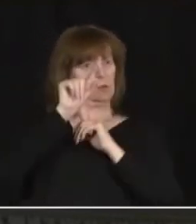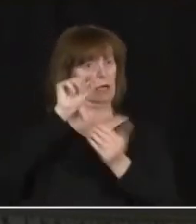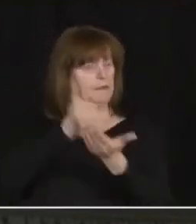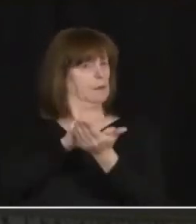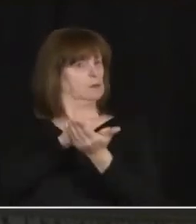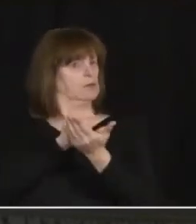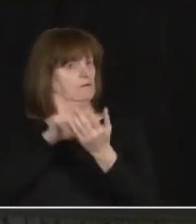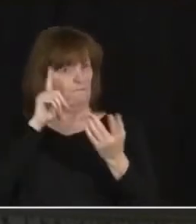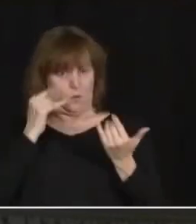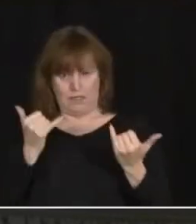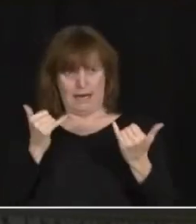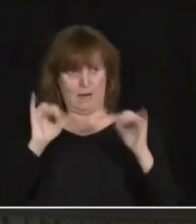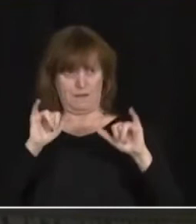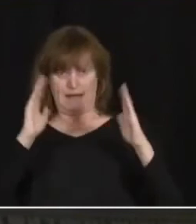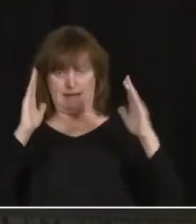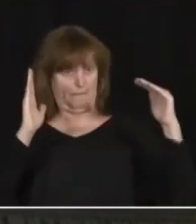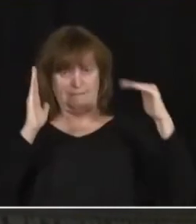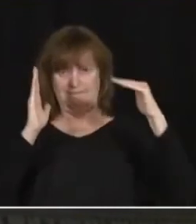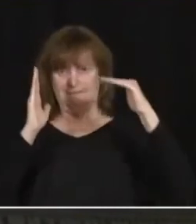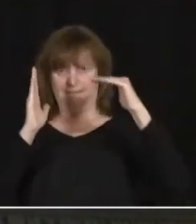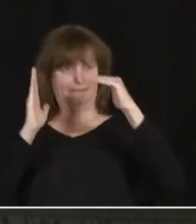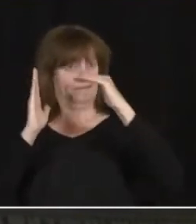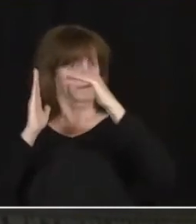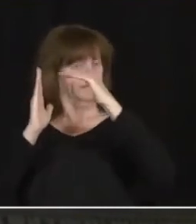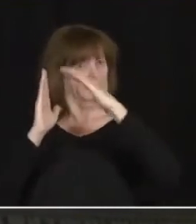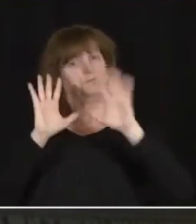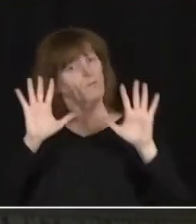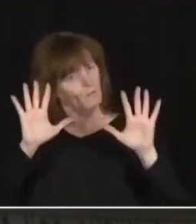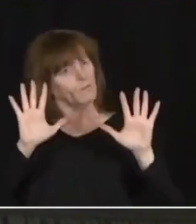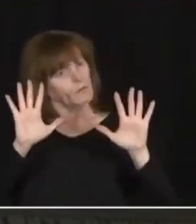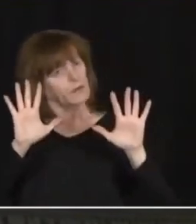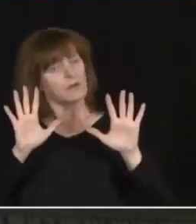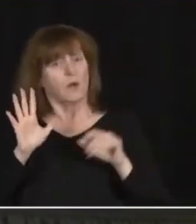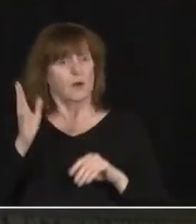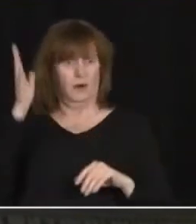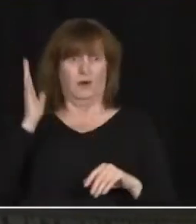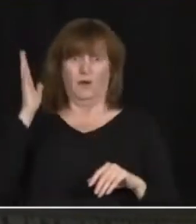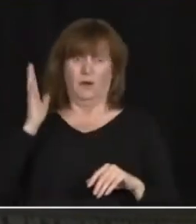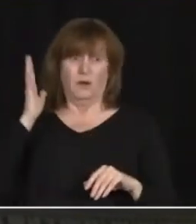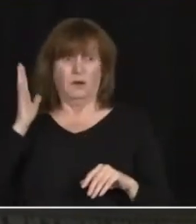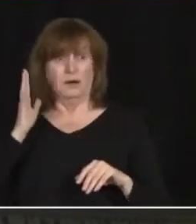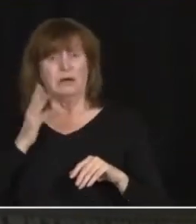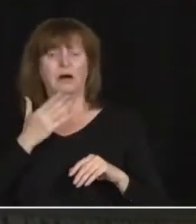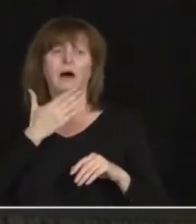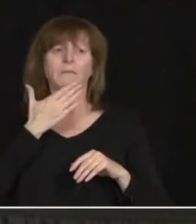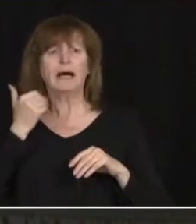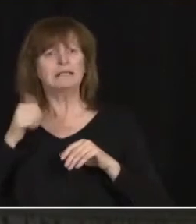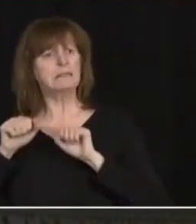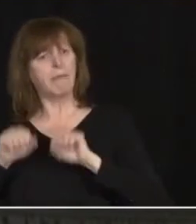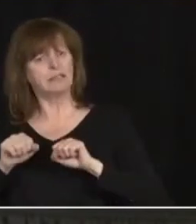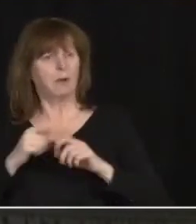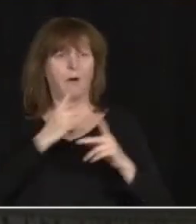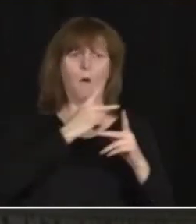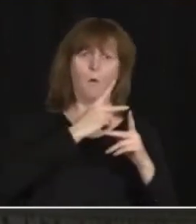pandemic. And so this means that if you think back to sort of our best and worst cases, we're starting in terms of our cases to look more like the